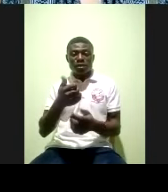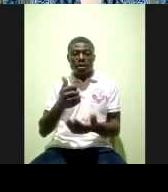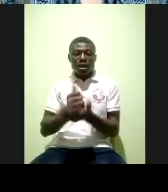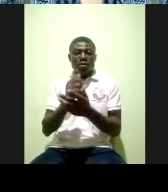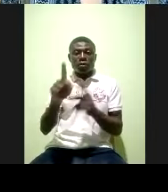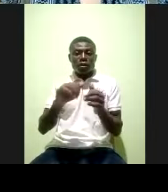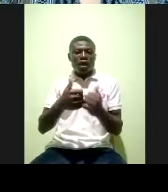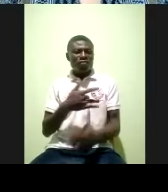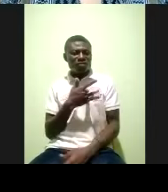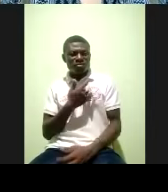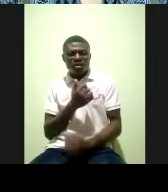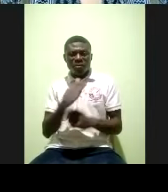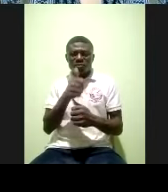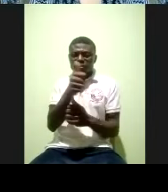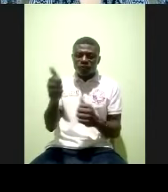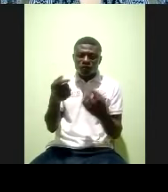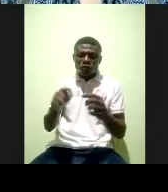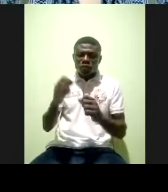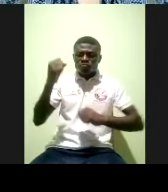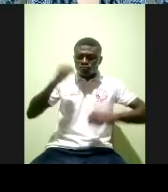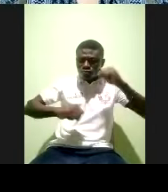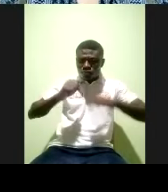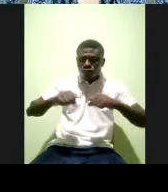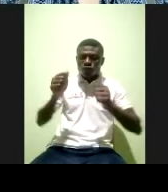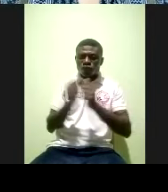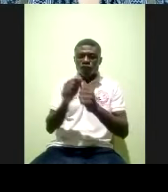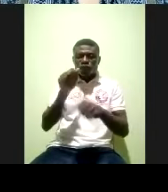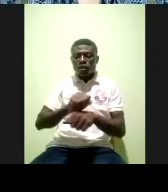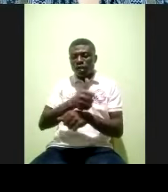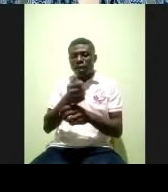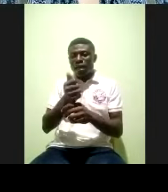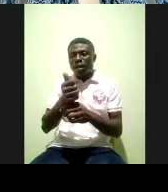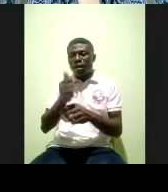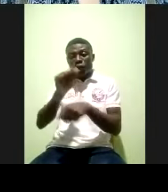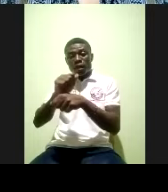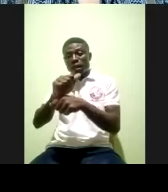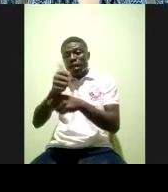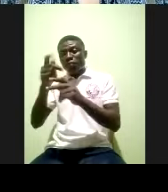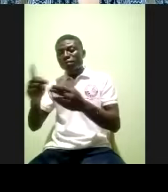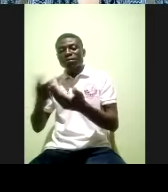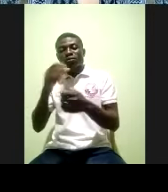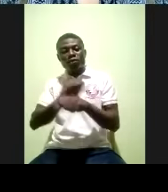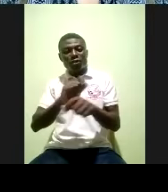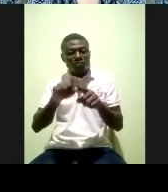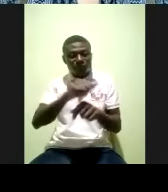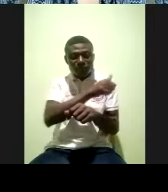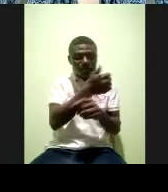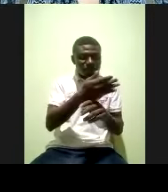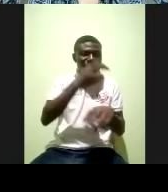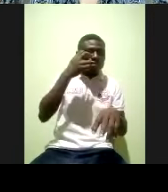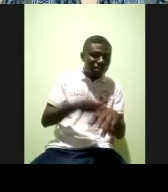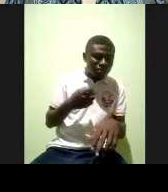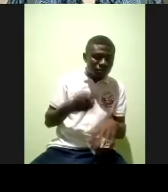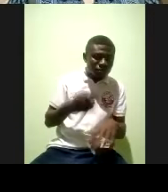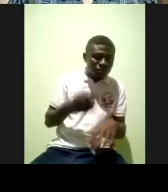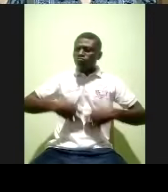themselves. When they struggle with a task that other people find easy, they may feel frustrated, angry,